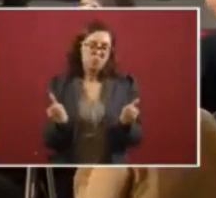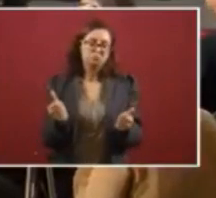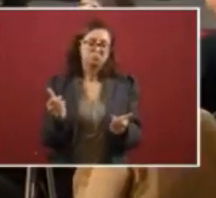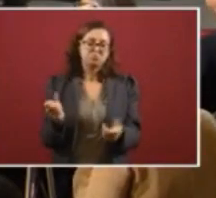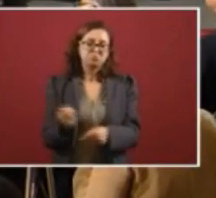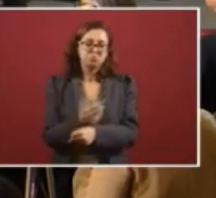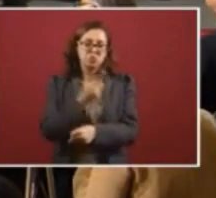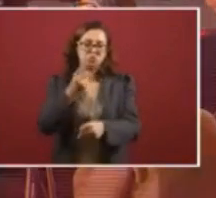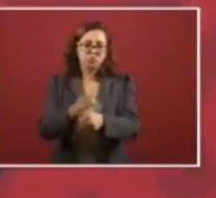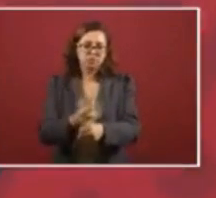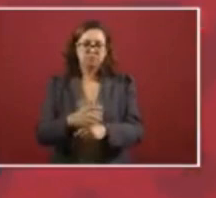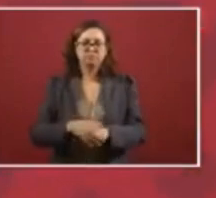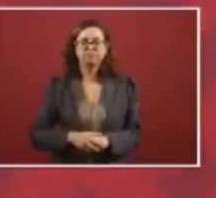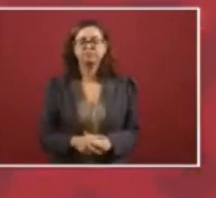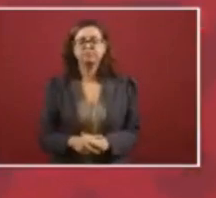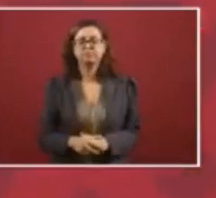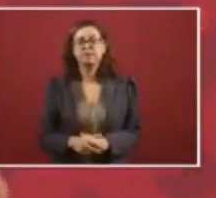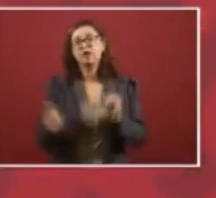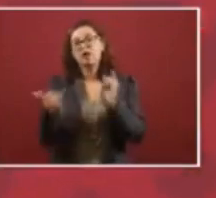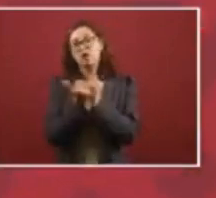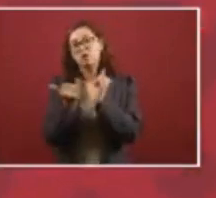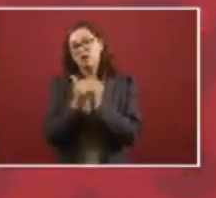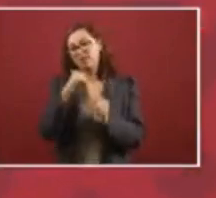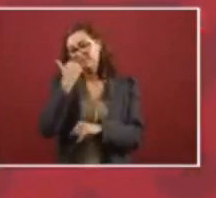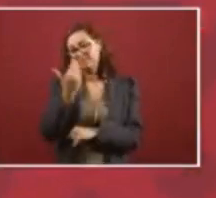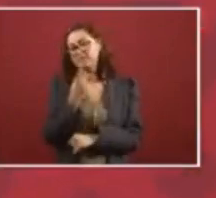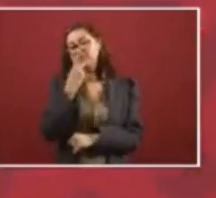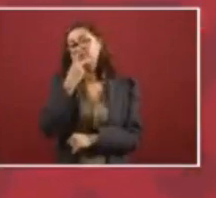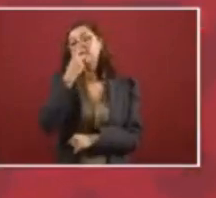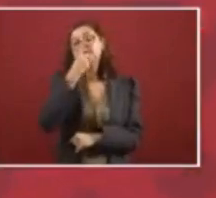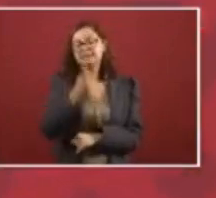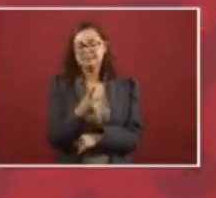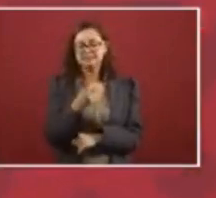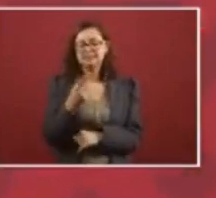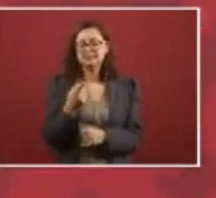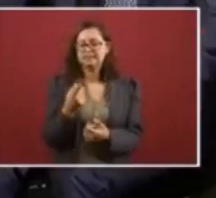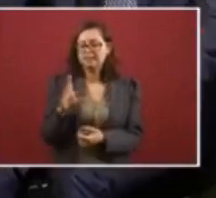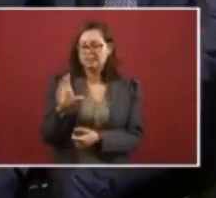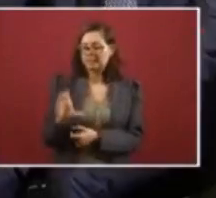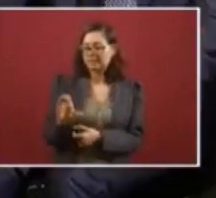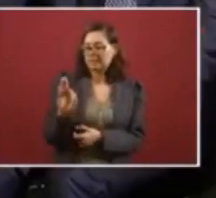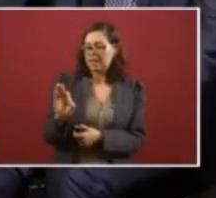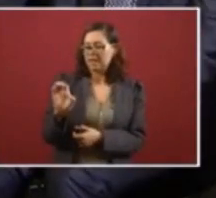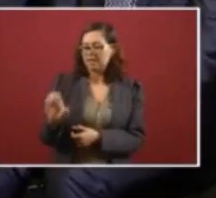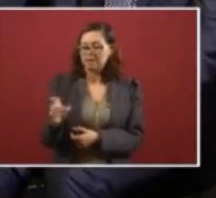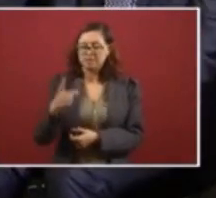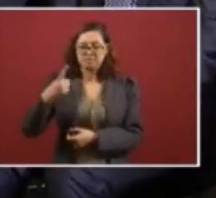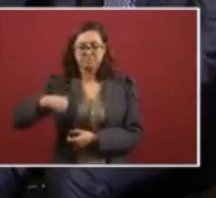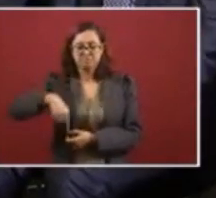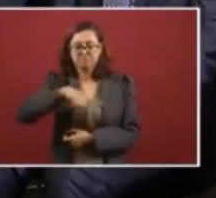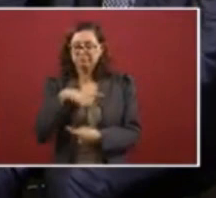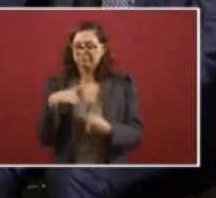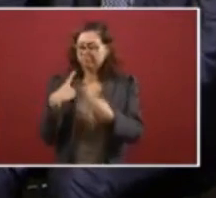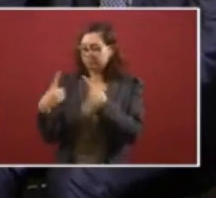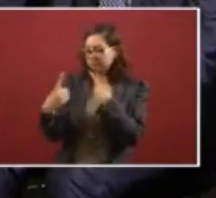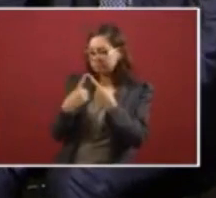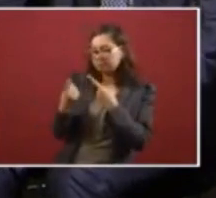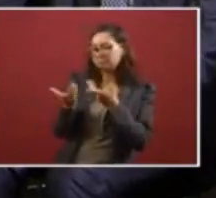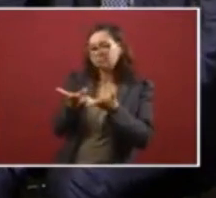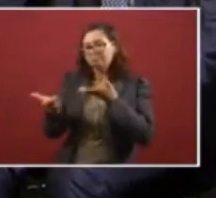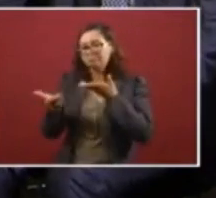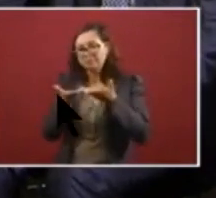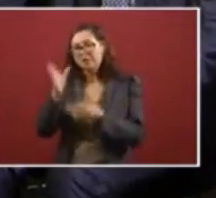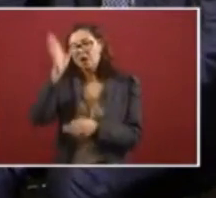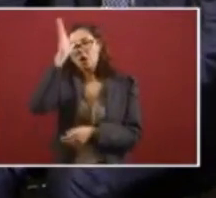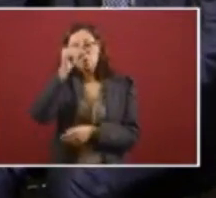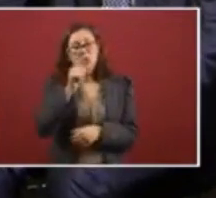And also, by the way, I want to mention that with what we negotiated with electricity,